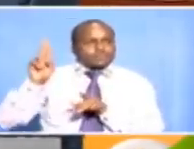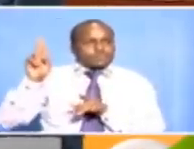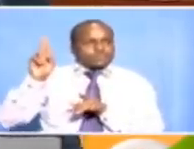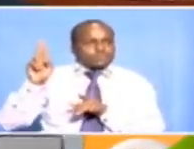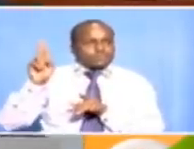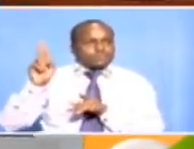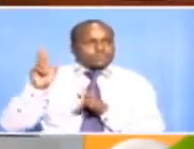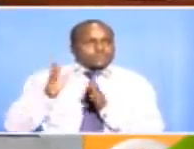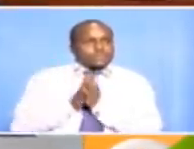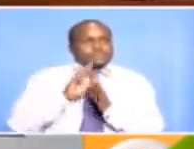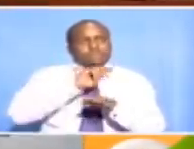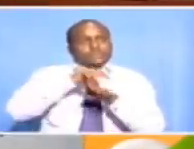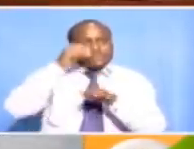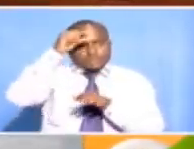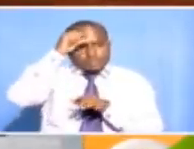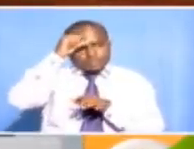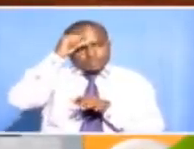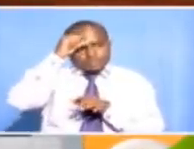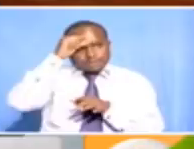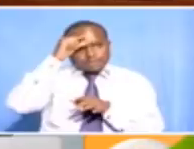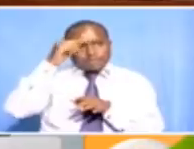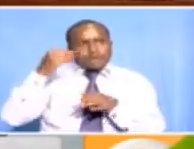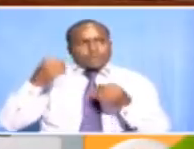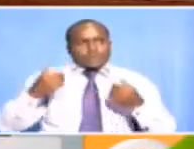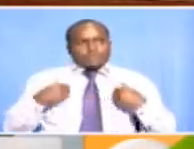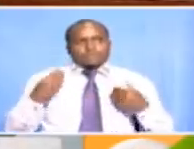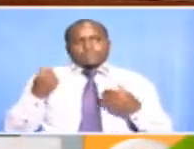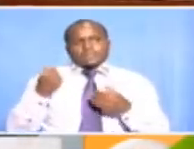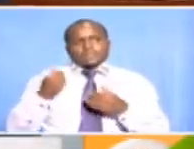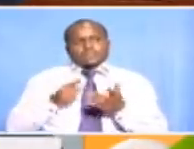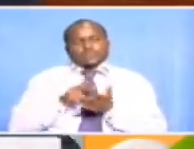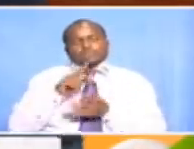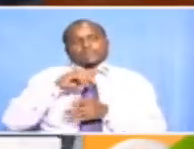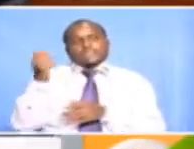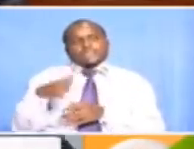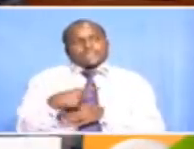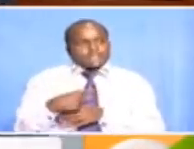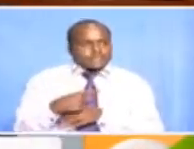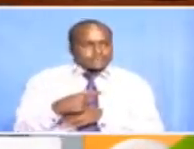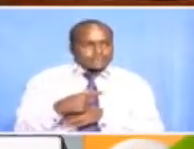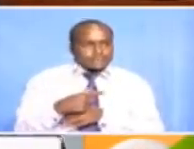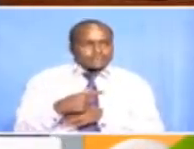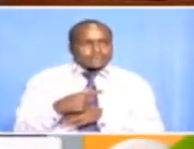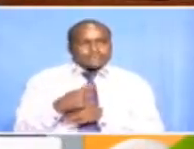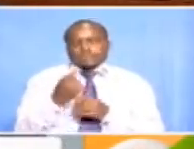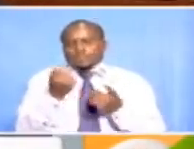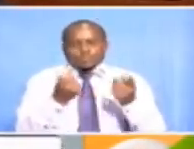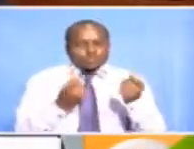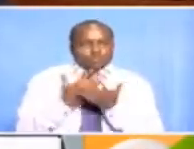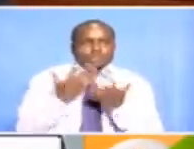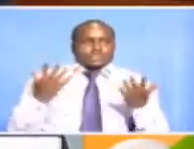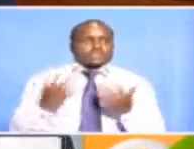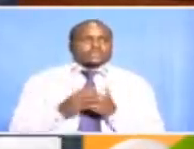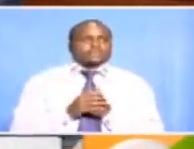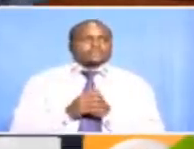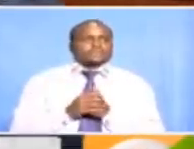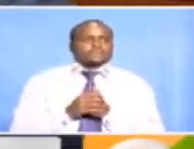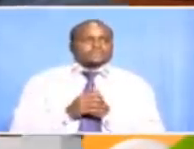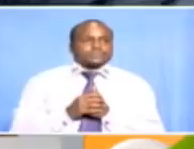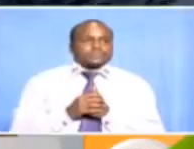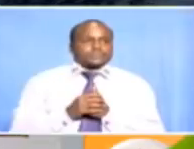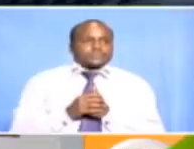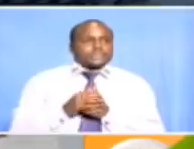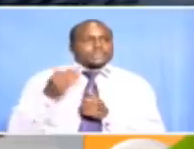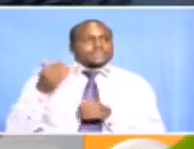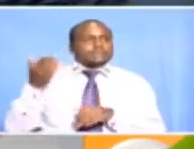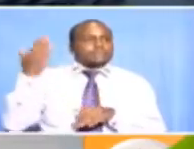Government wakidelay na pesa yao. We have our money to pay salaries. We have our money to do small things. Where was this money